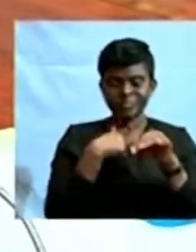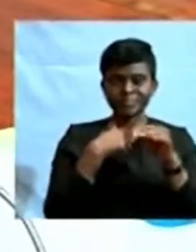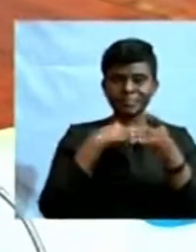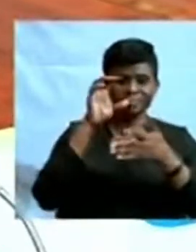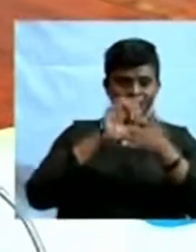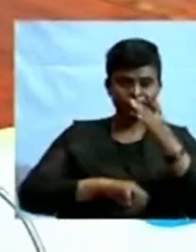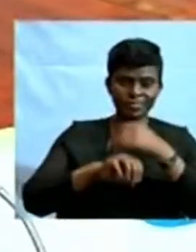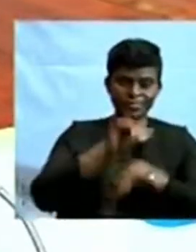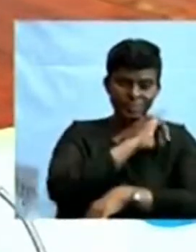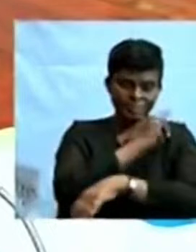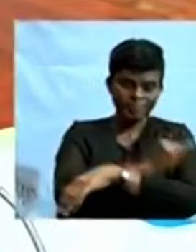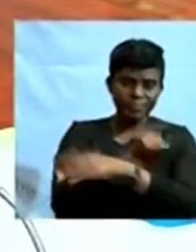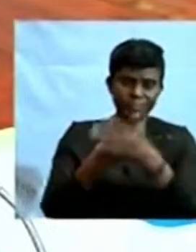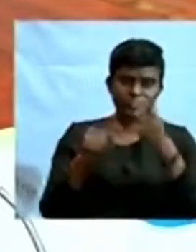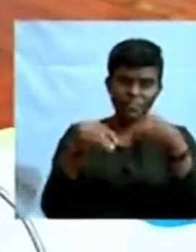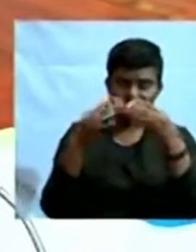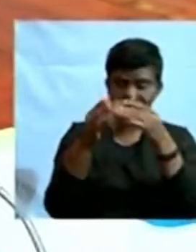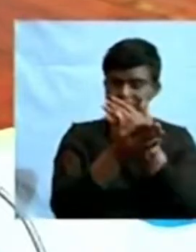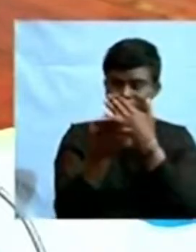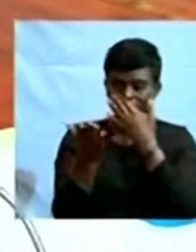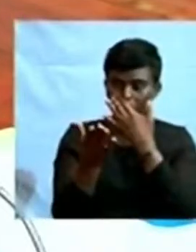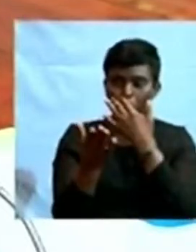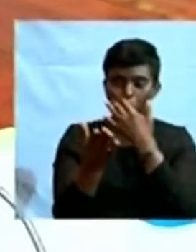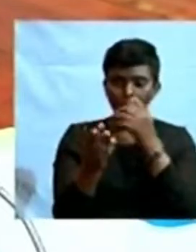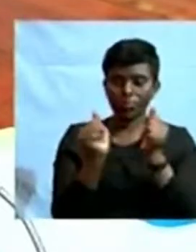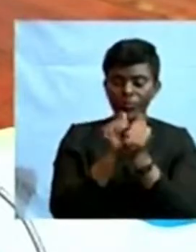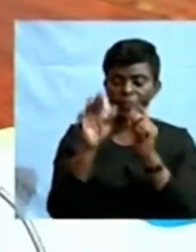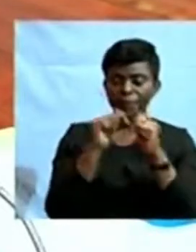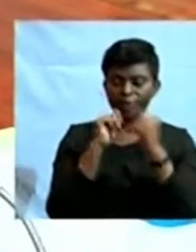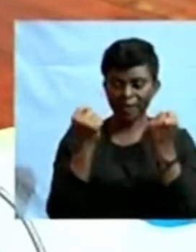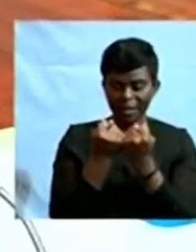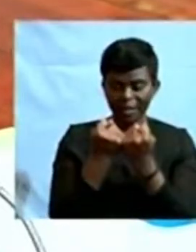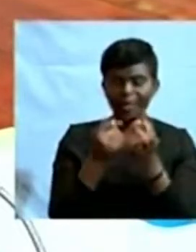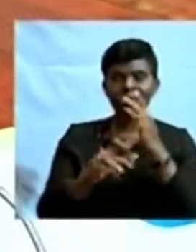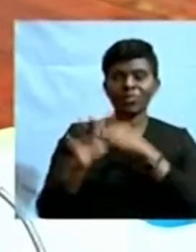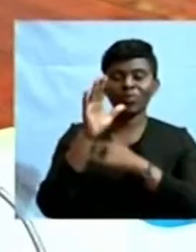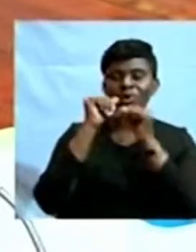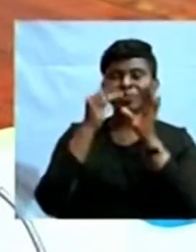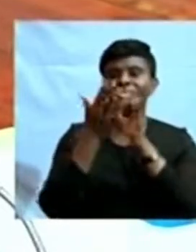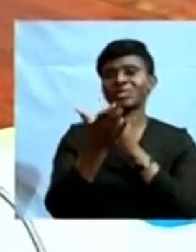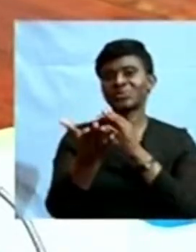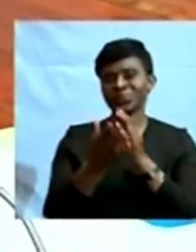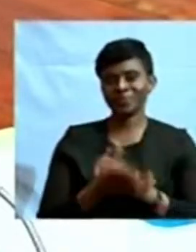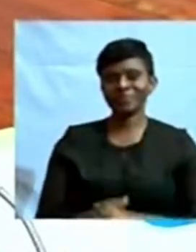to withdraw the immunity that was conferred upon you and your team. God bless you.